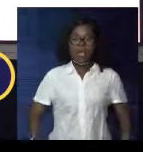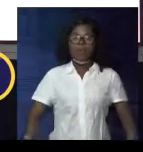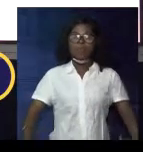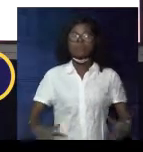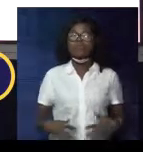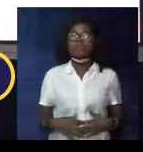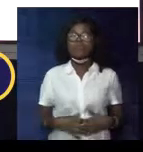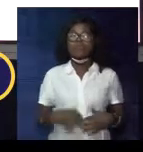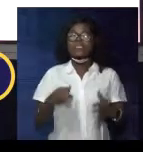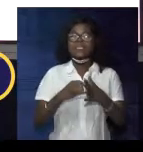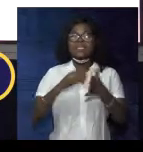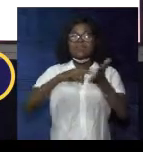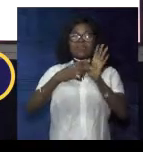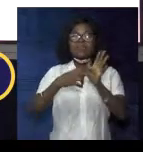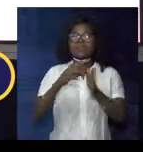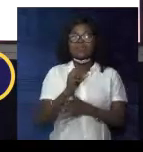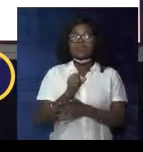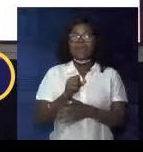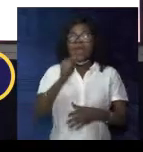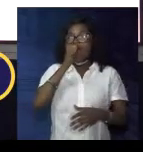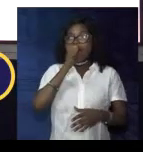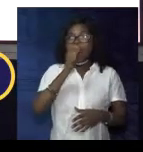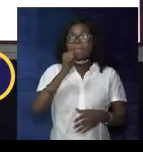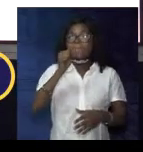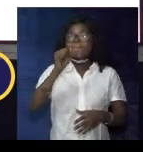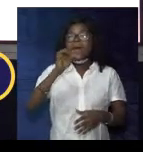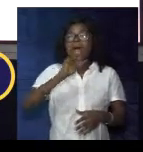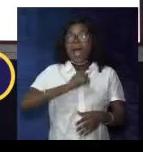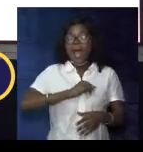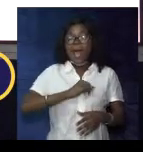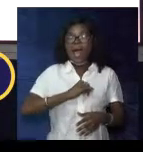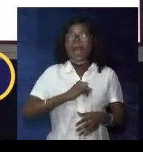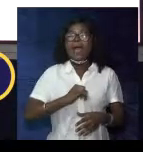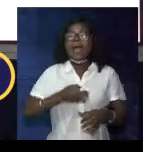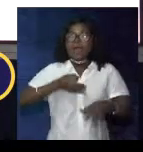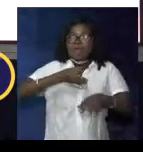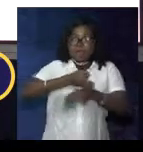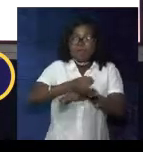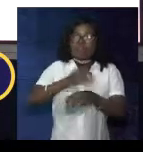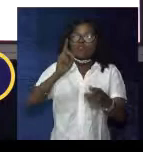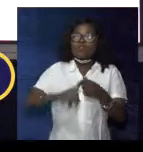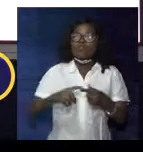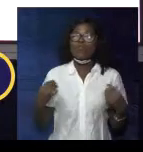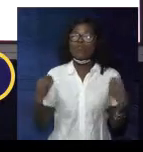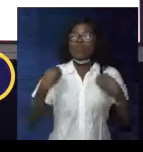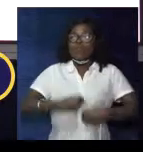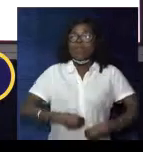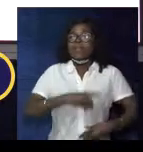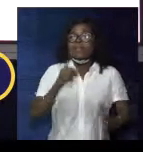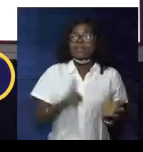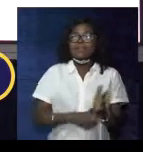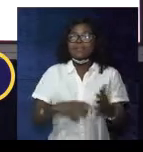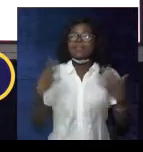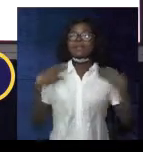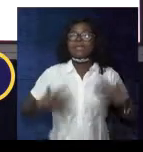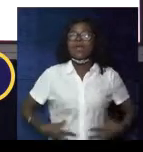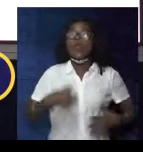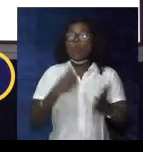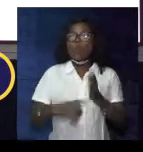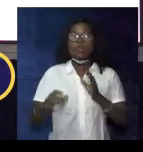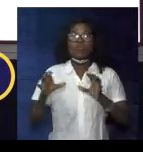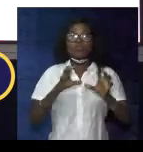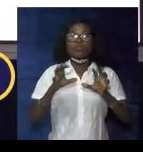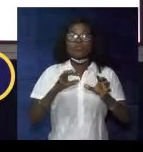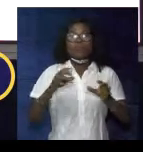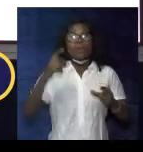Must I wear this gown? It means, am I obliged to wear this gown? What do